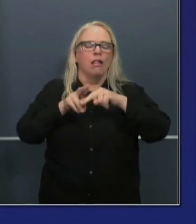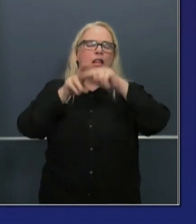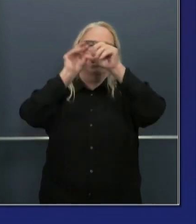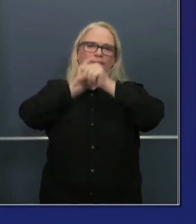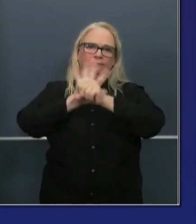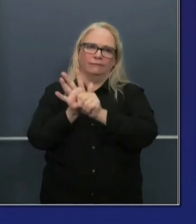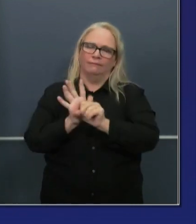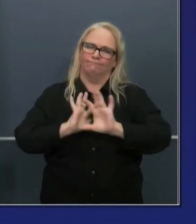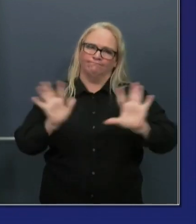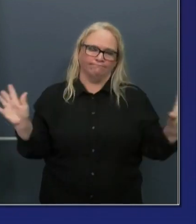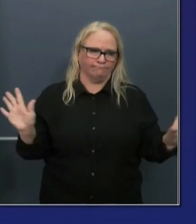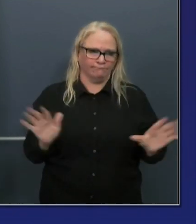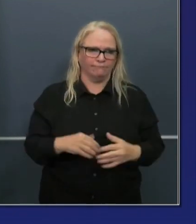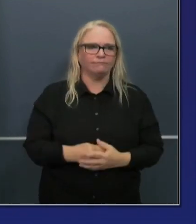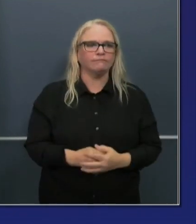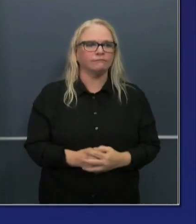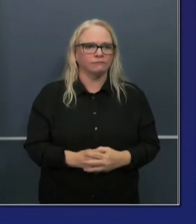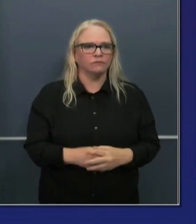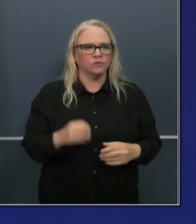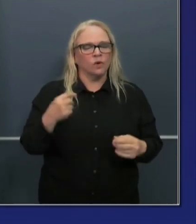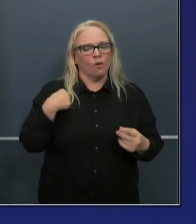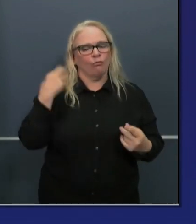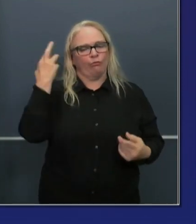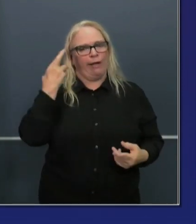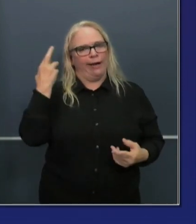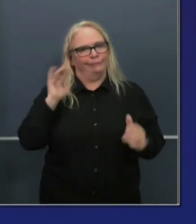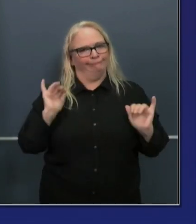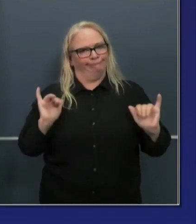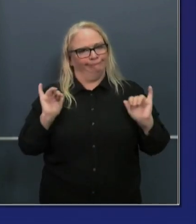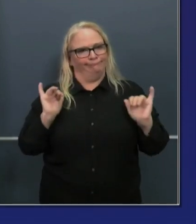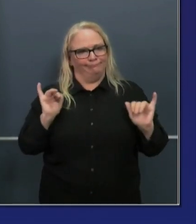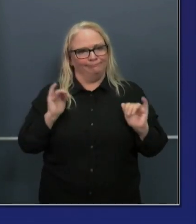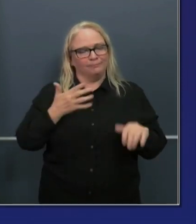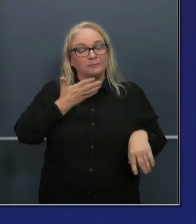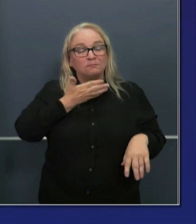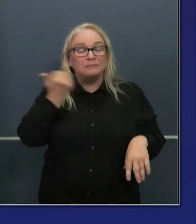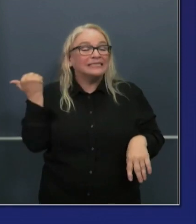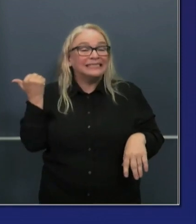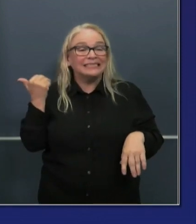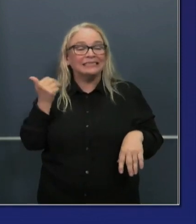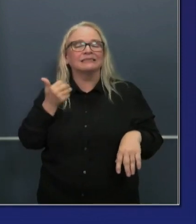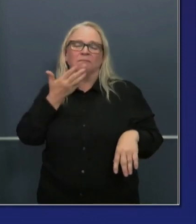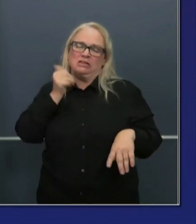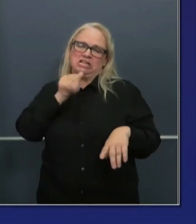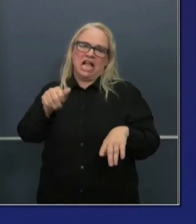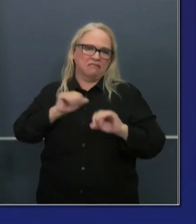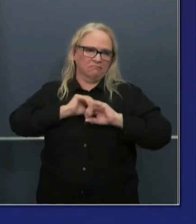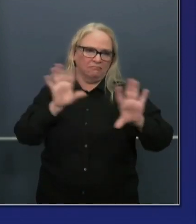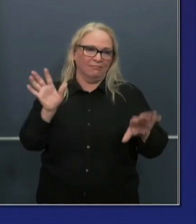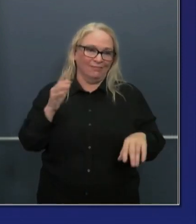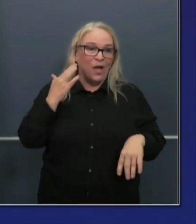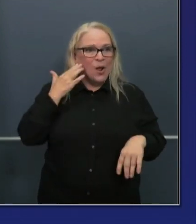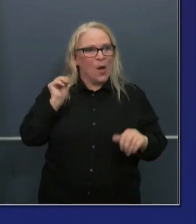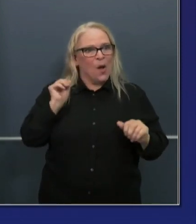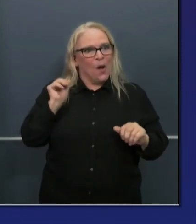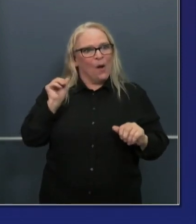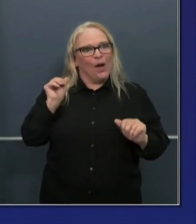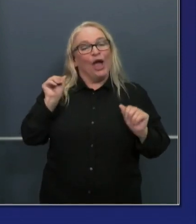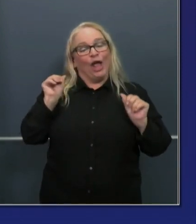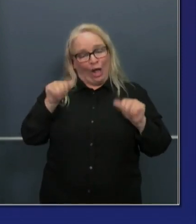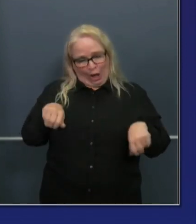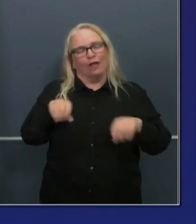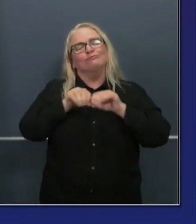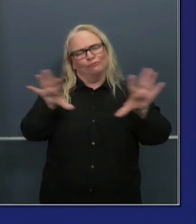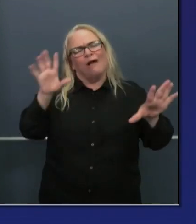in a difficult situation where the spread was more likely, not less likely. Accordingly, I can't say this enough. I've said